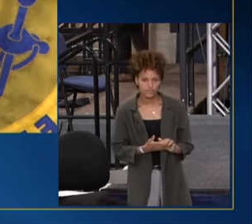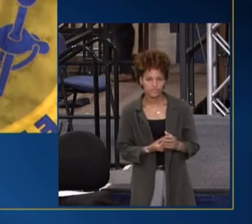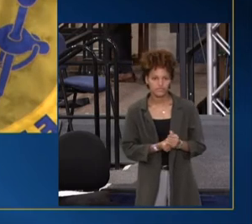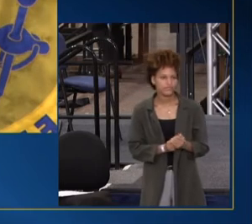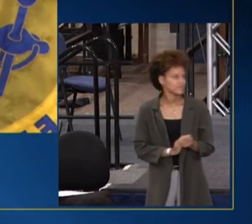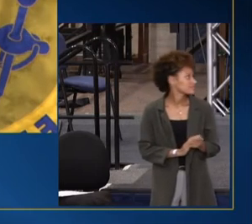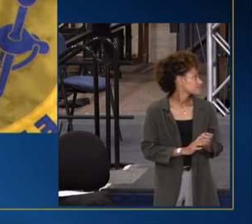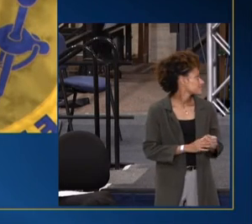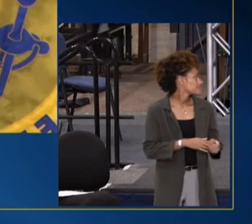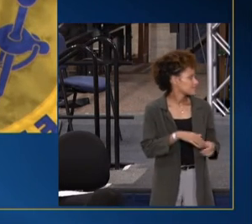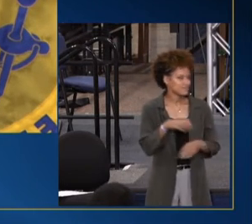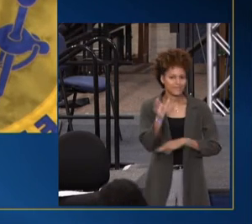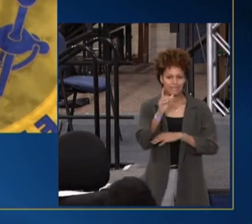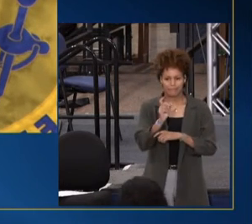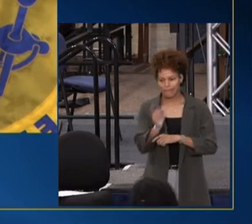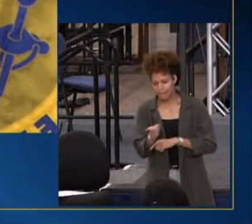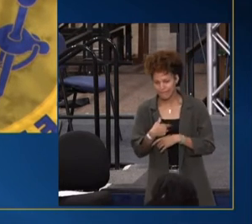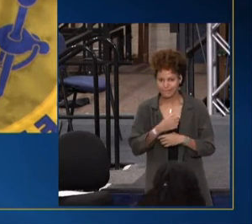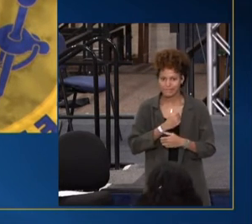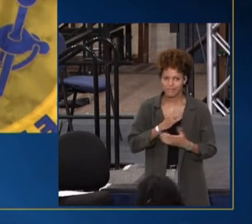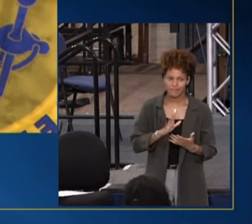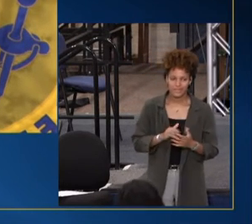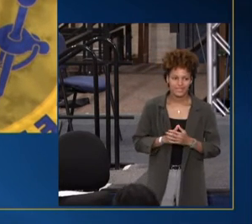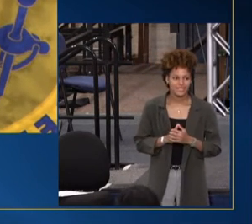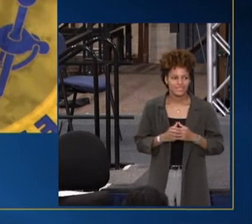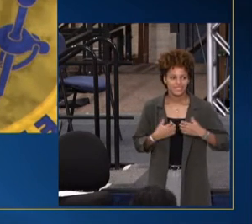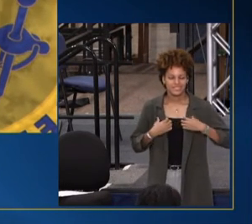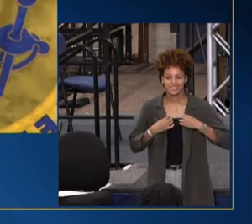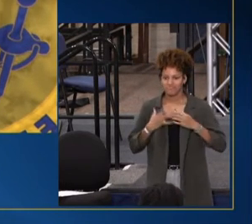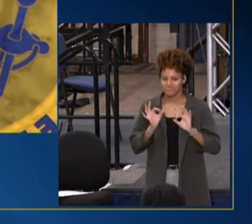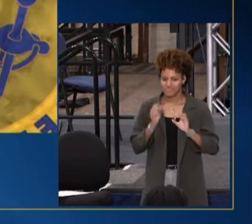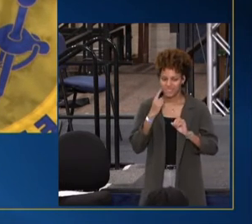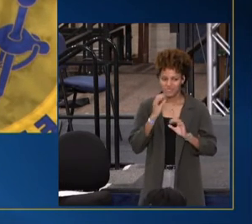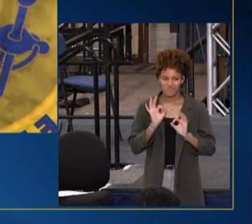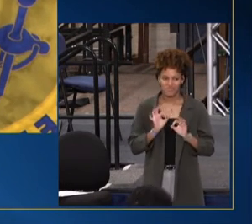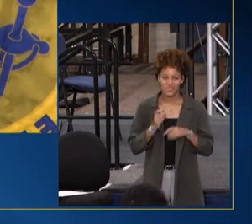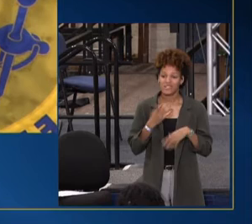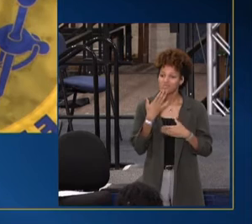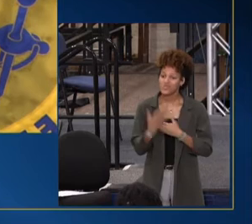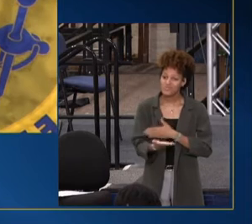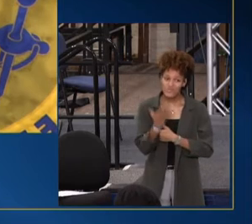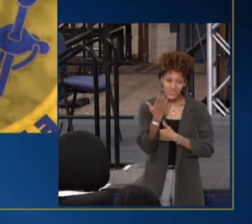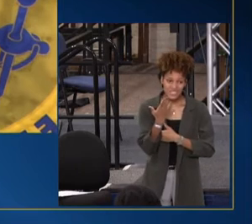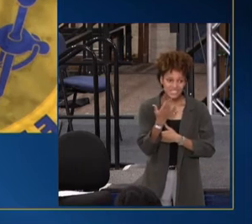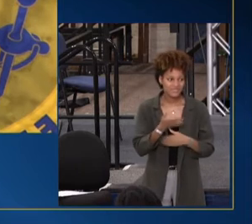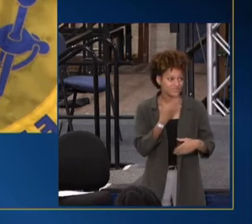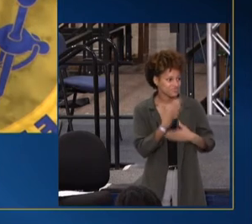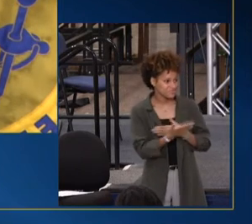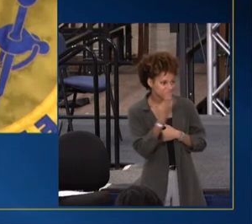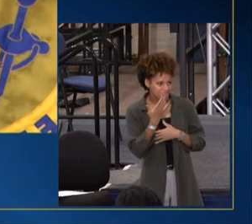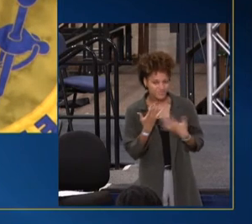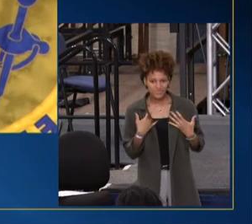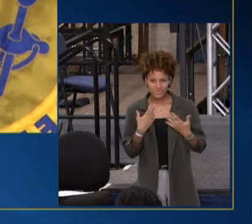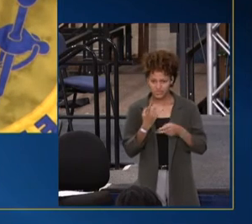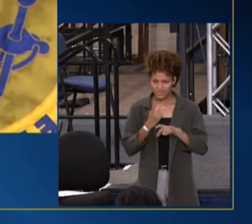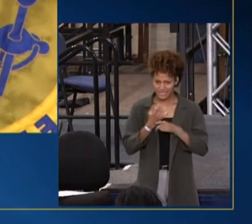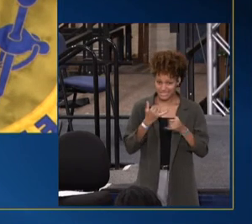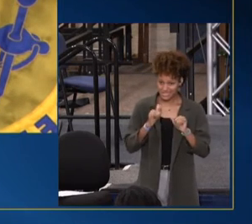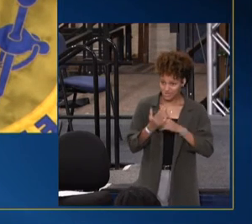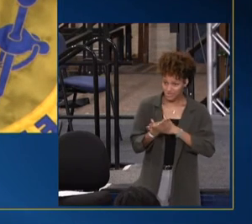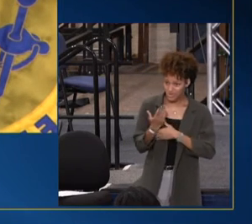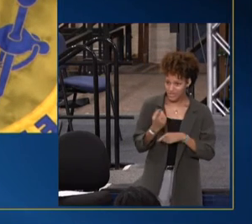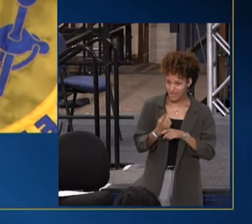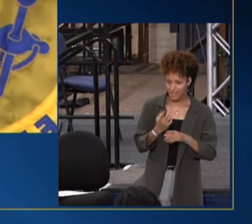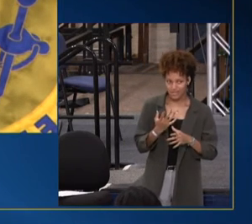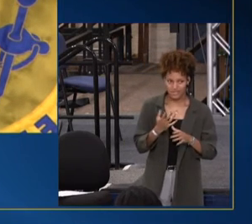Knock down the flag, it's terrible. There we go. Well, good morning. Morning. Is it the right, is it in the right way